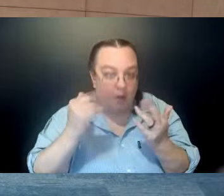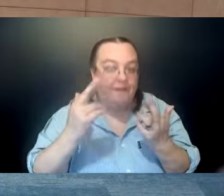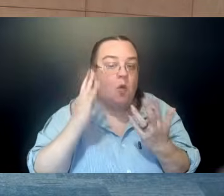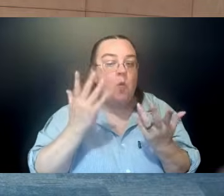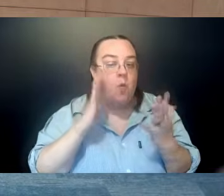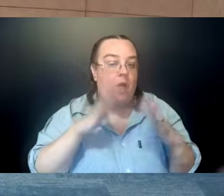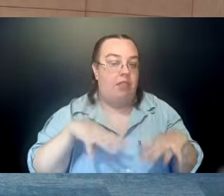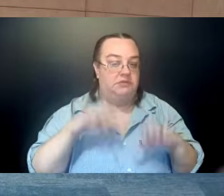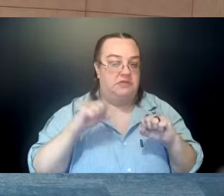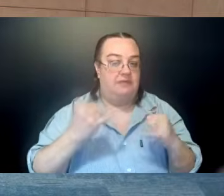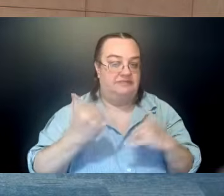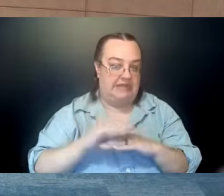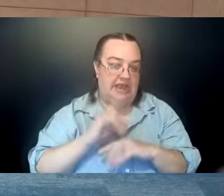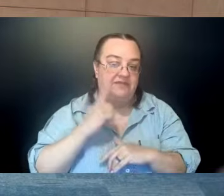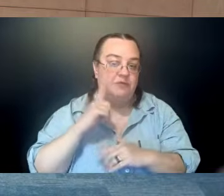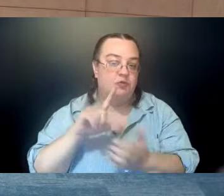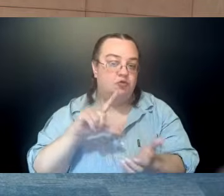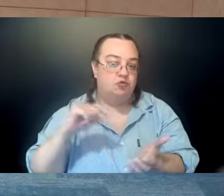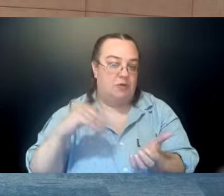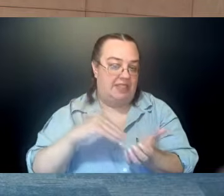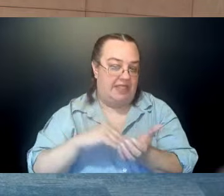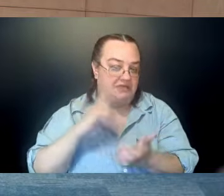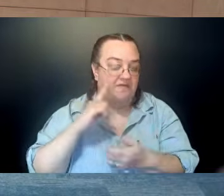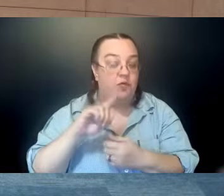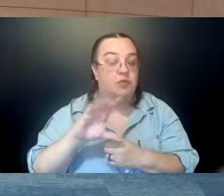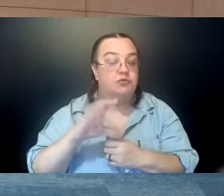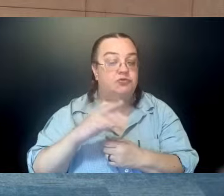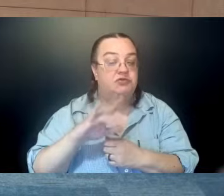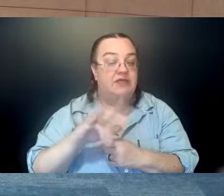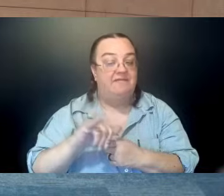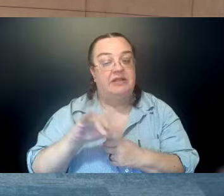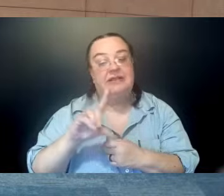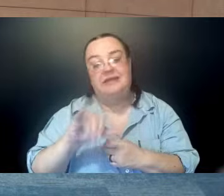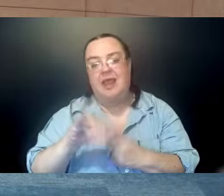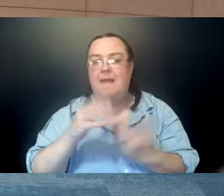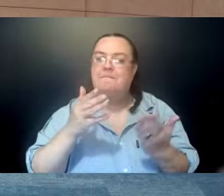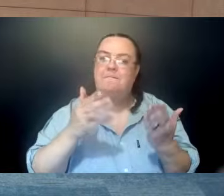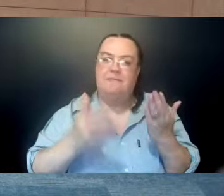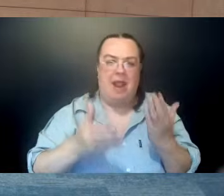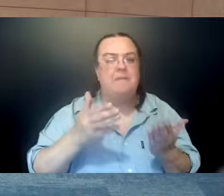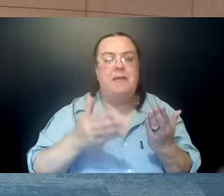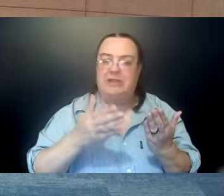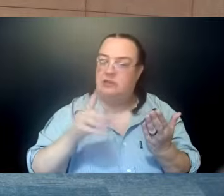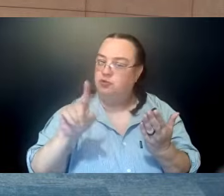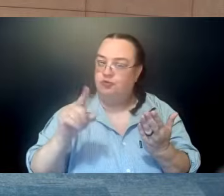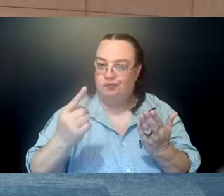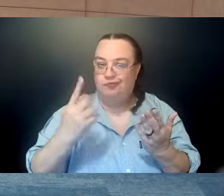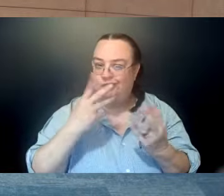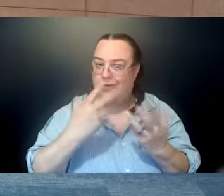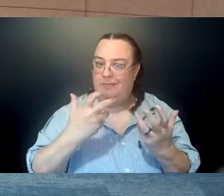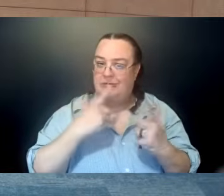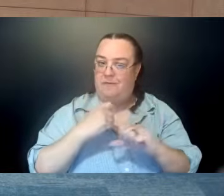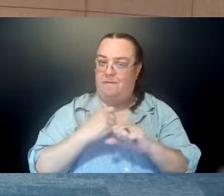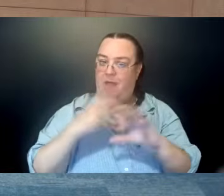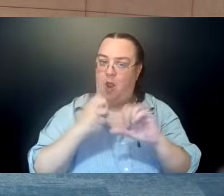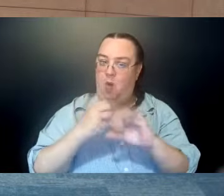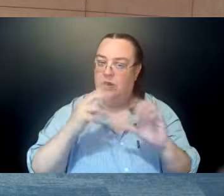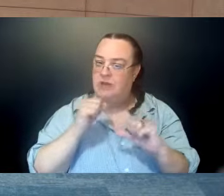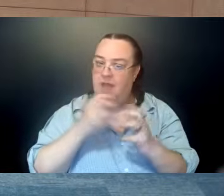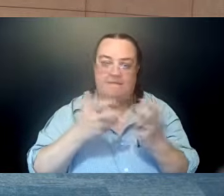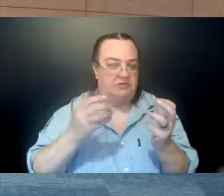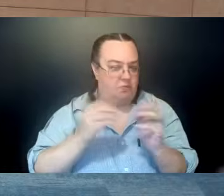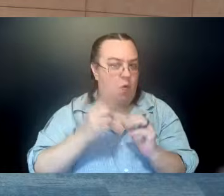is for $20,000 for Cheverly Day, which is probably just about the fireworks and not much more, I think.